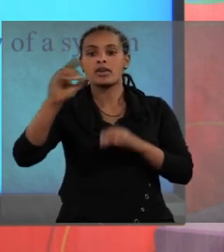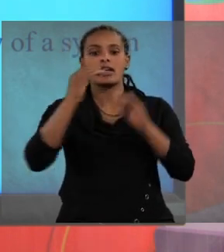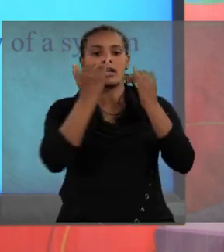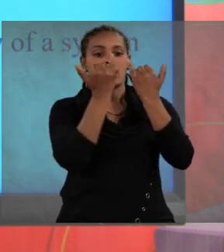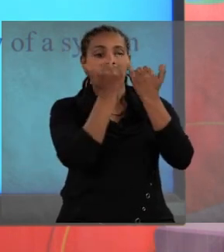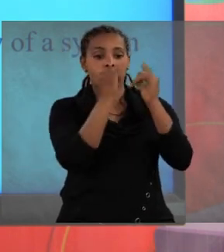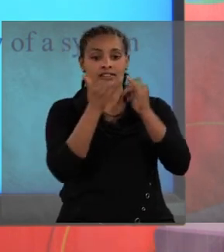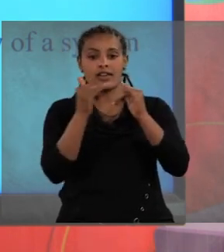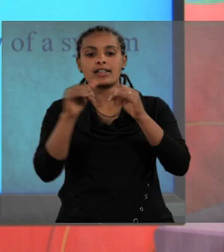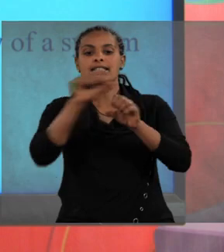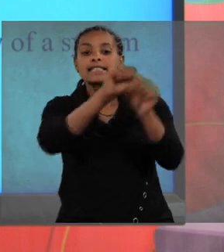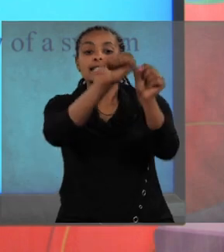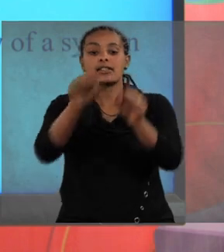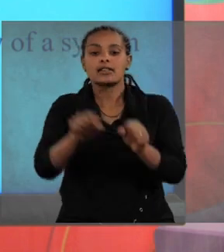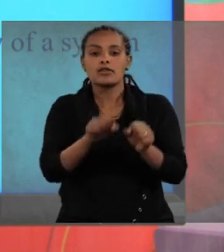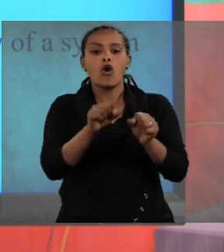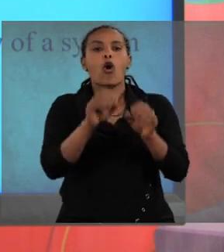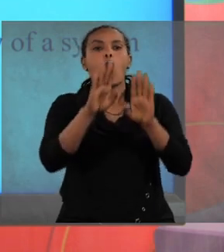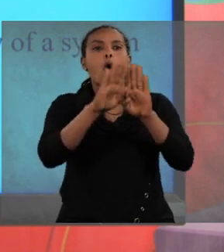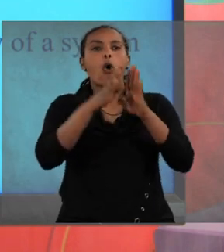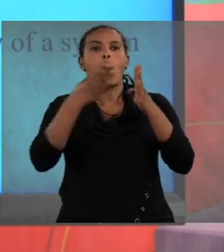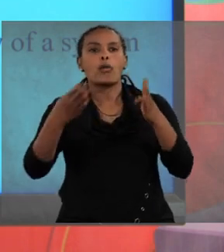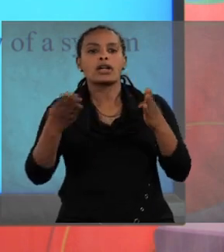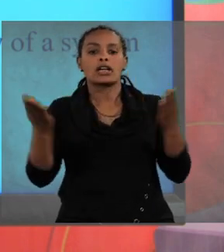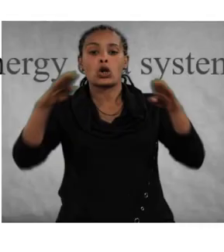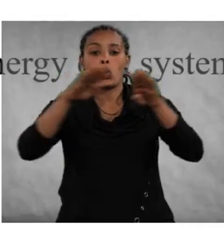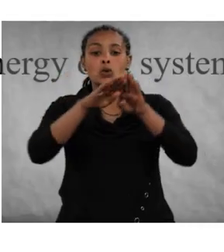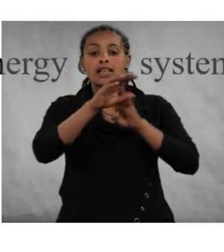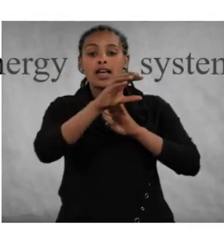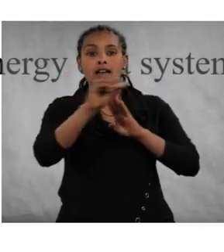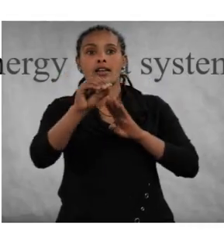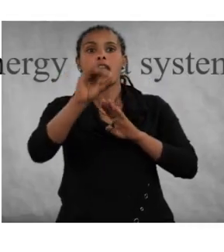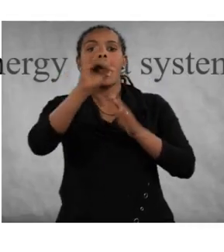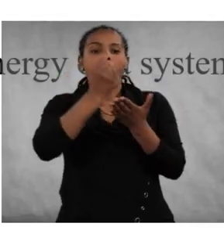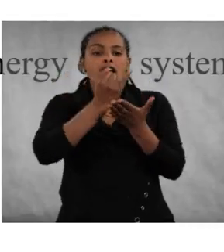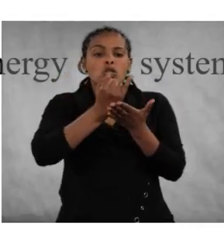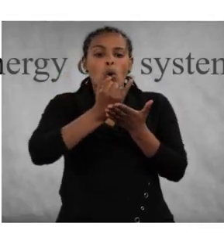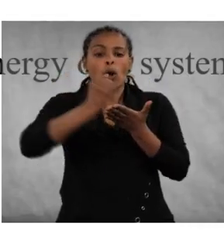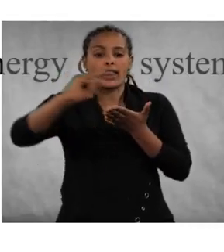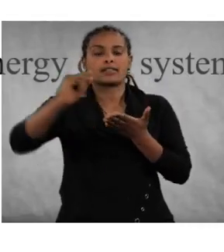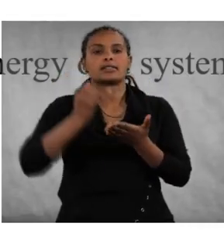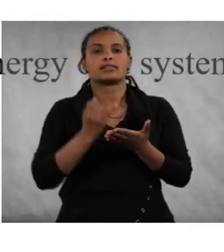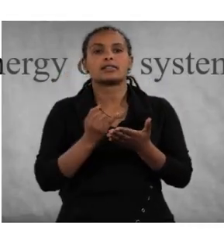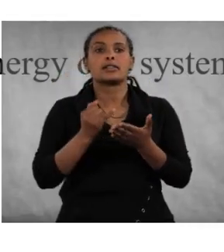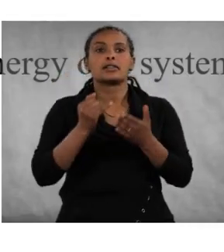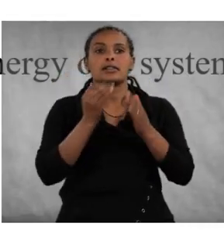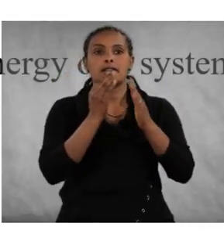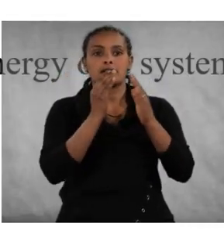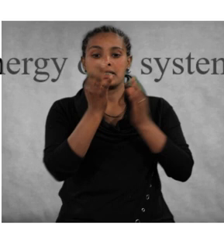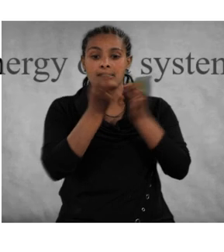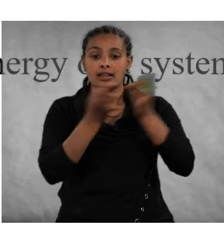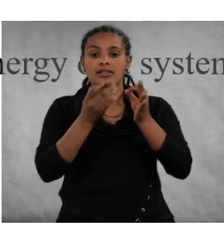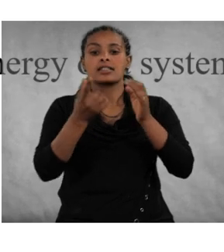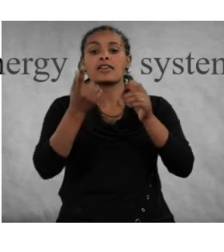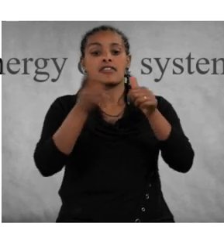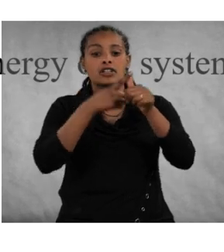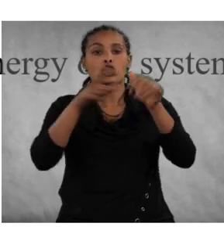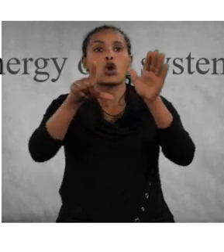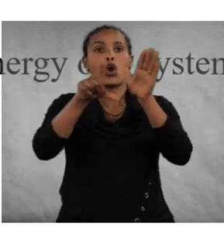classify systems as open, closed, and isolated, states the first law